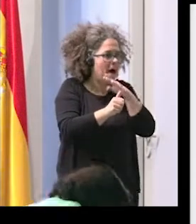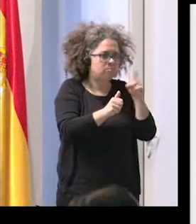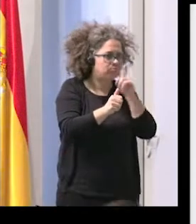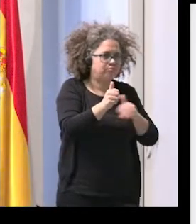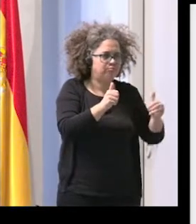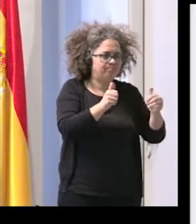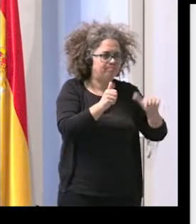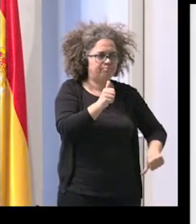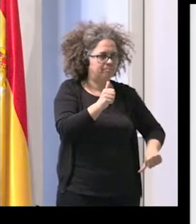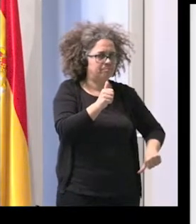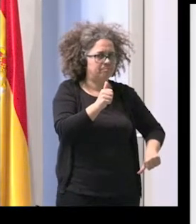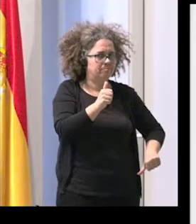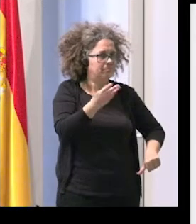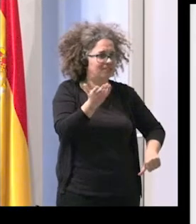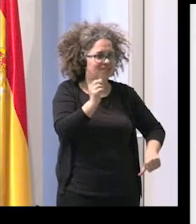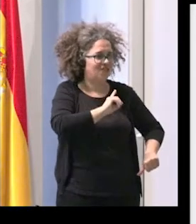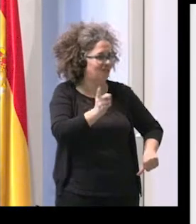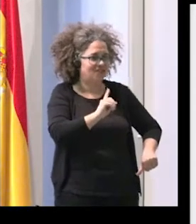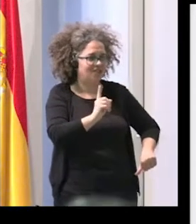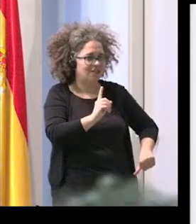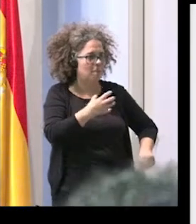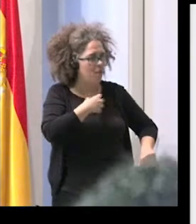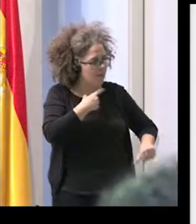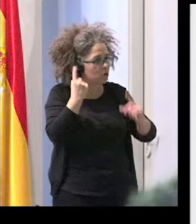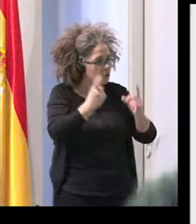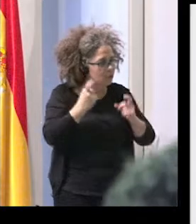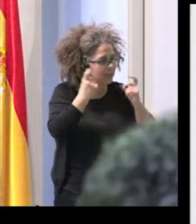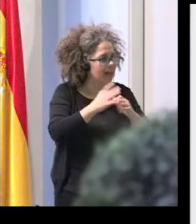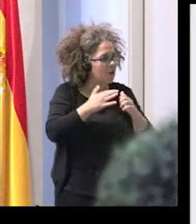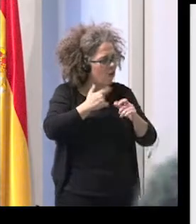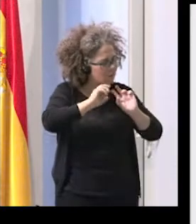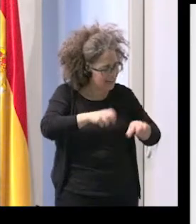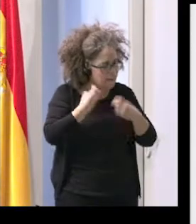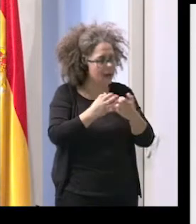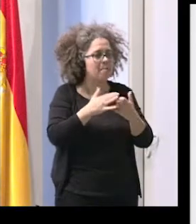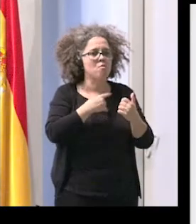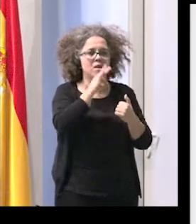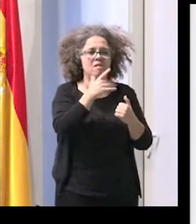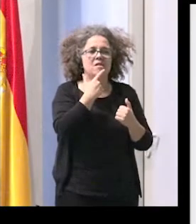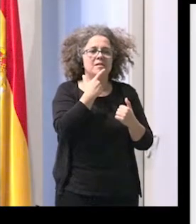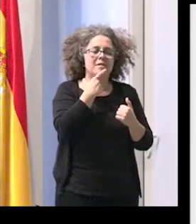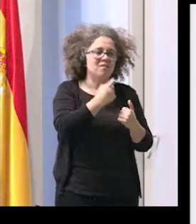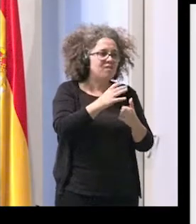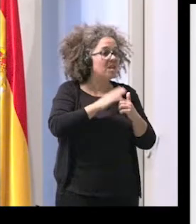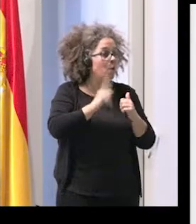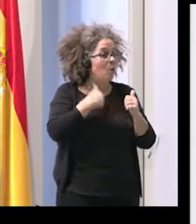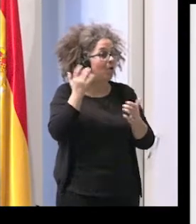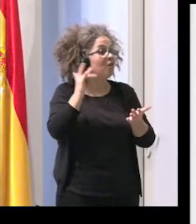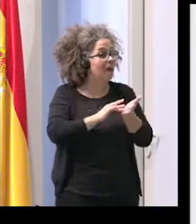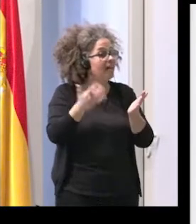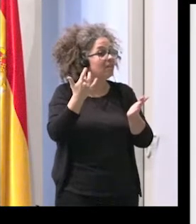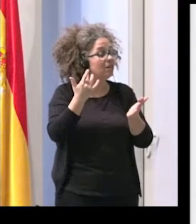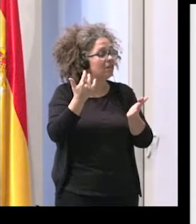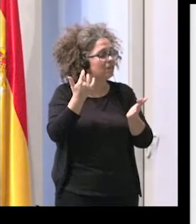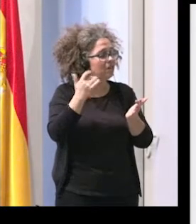reverse. Not completely impossible, but difficult. So we would like to avoid that. And finally, I'll tell you